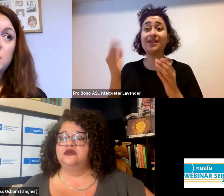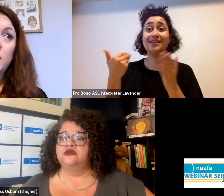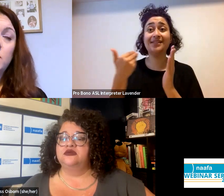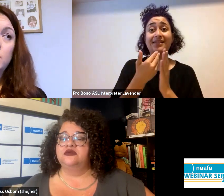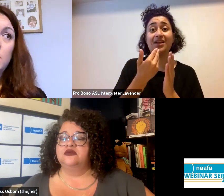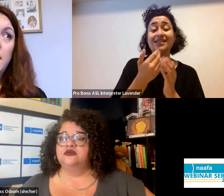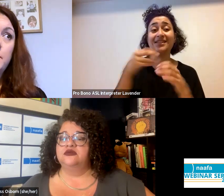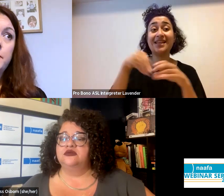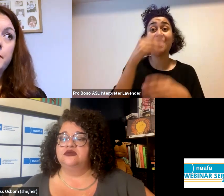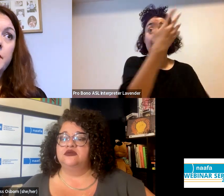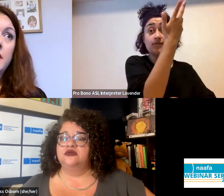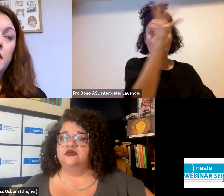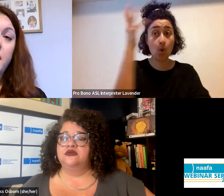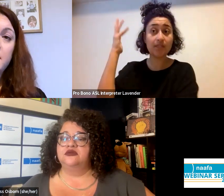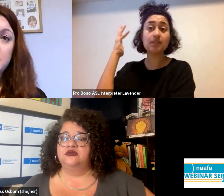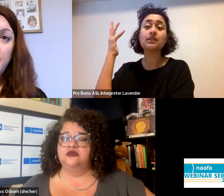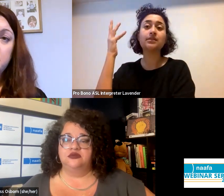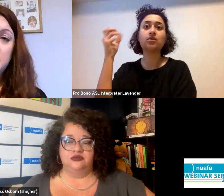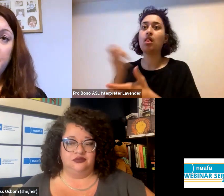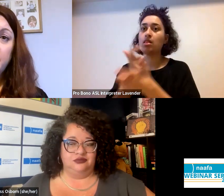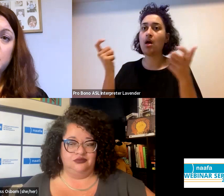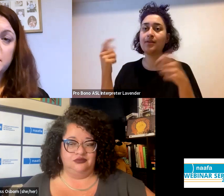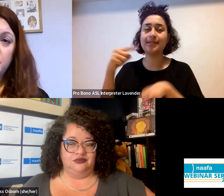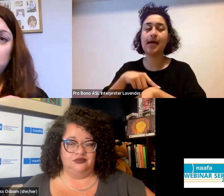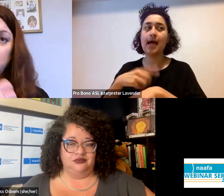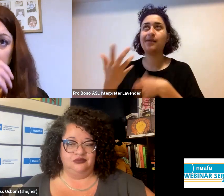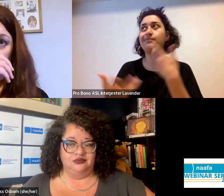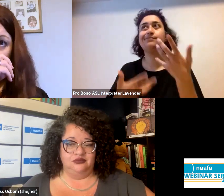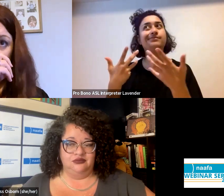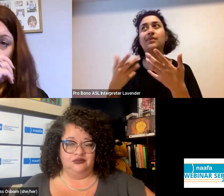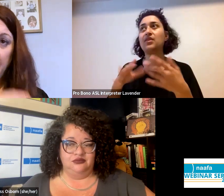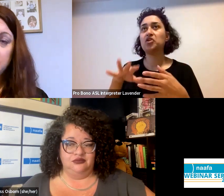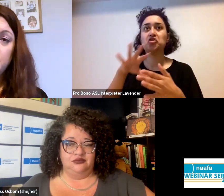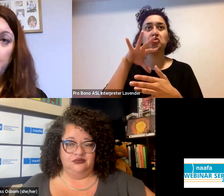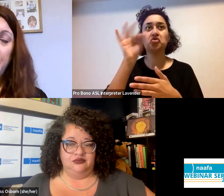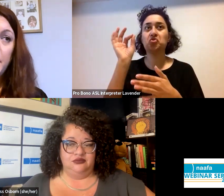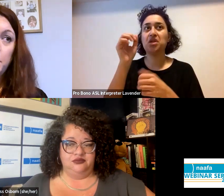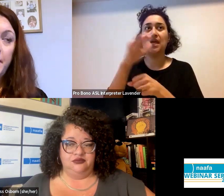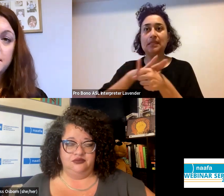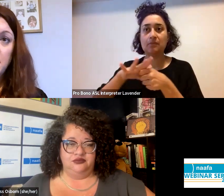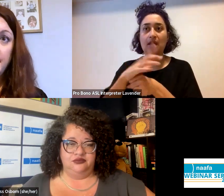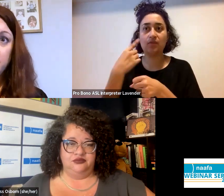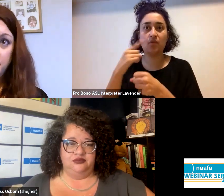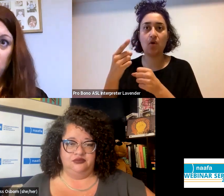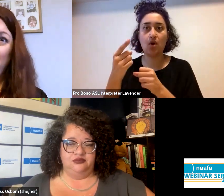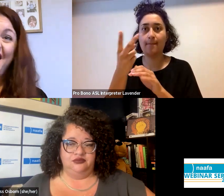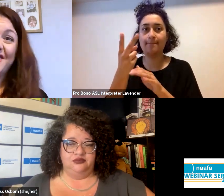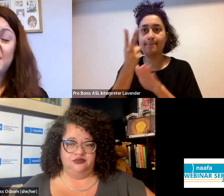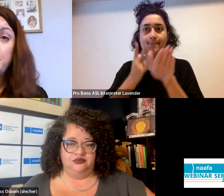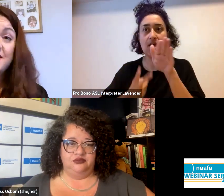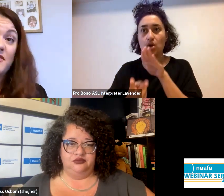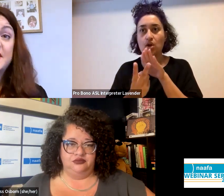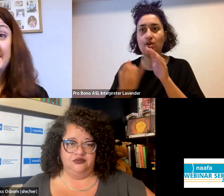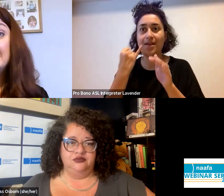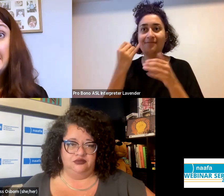area. So a lot of the times they're choosing a space for burial based on, do they have